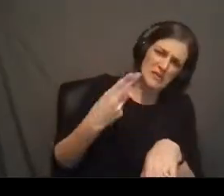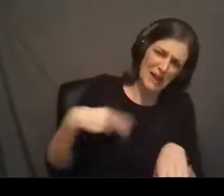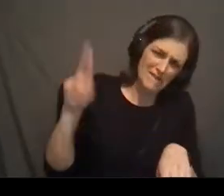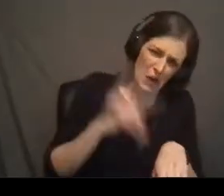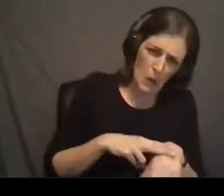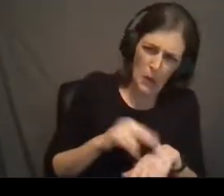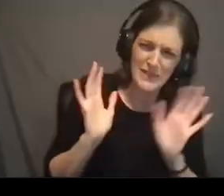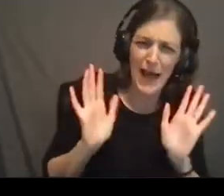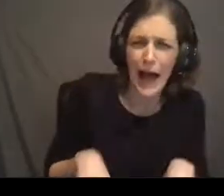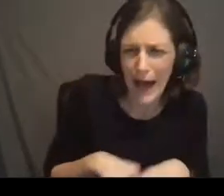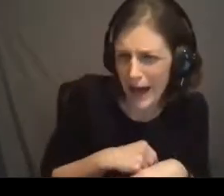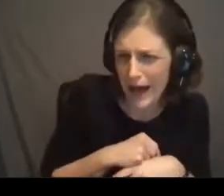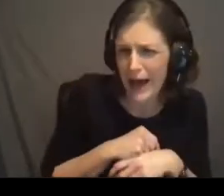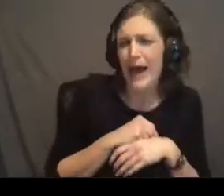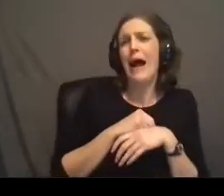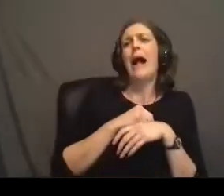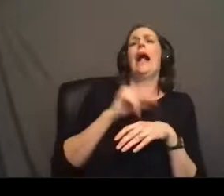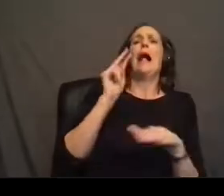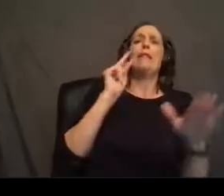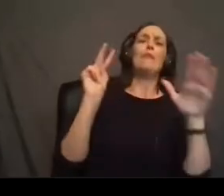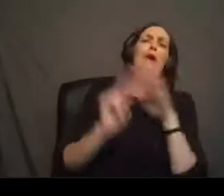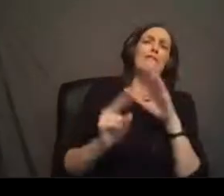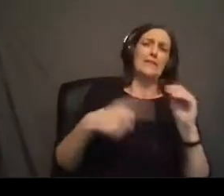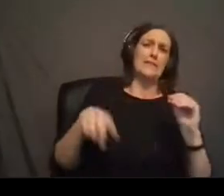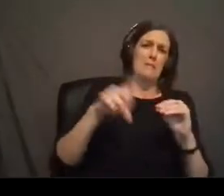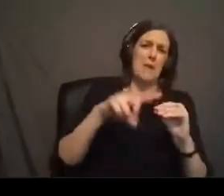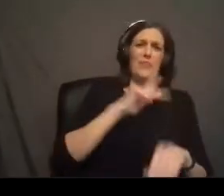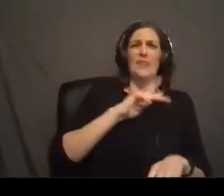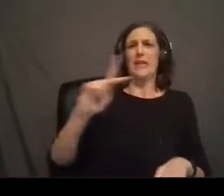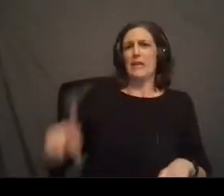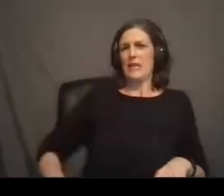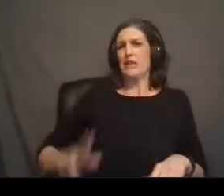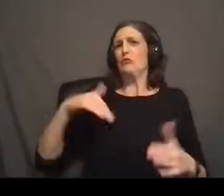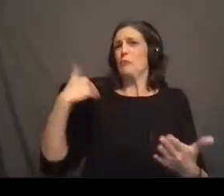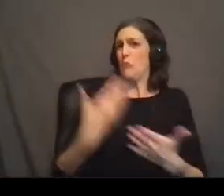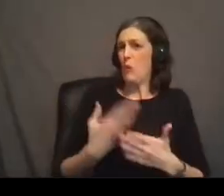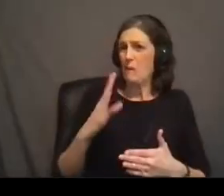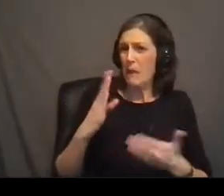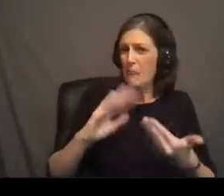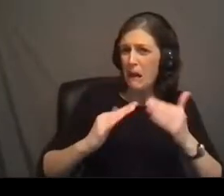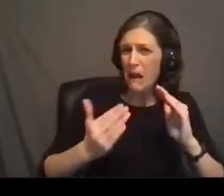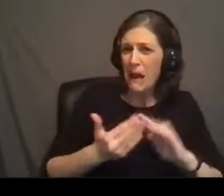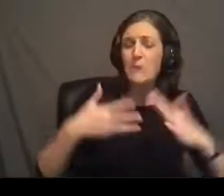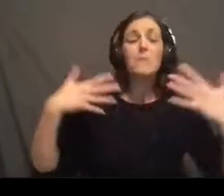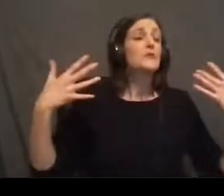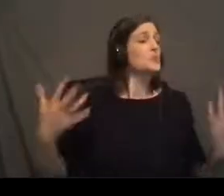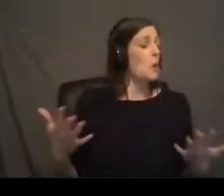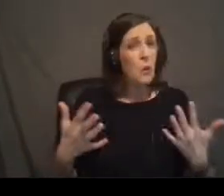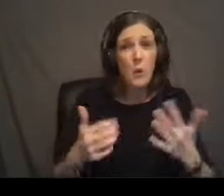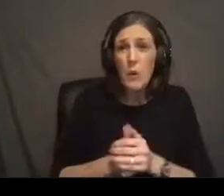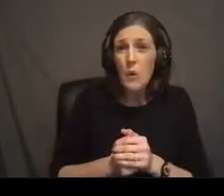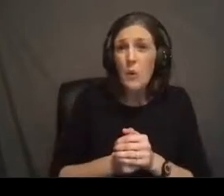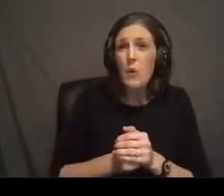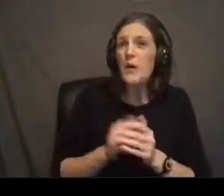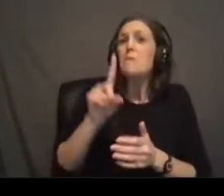Of course. The prophecy about the king who's to be born in Bethlehem. So, he must